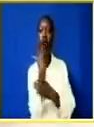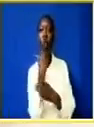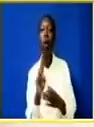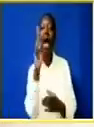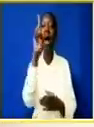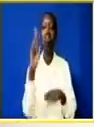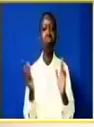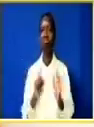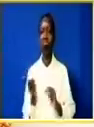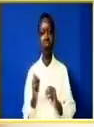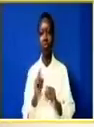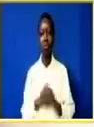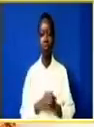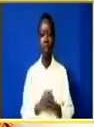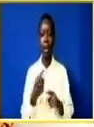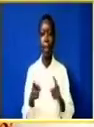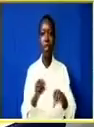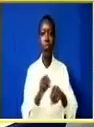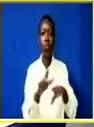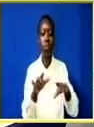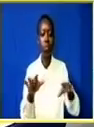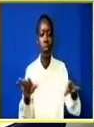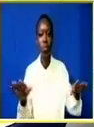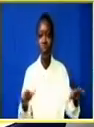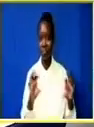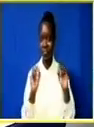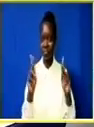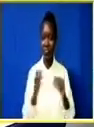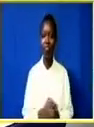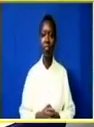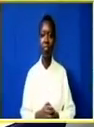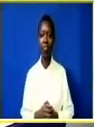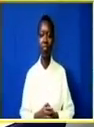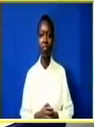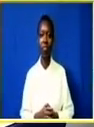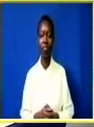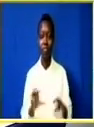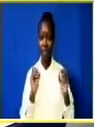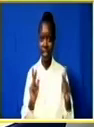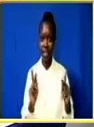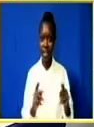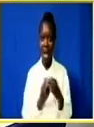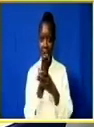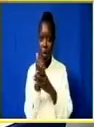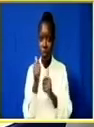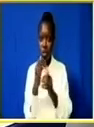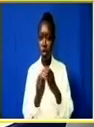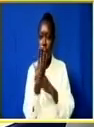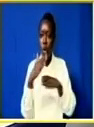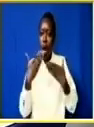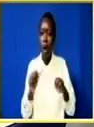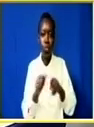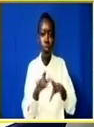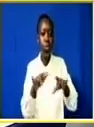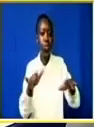chini. Inacheza tu chini. Inacheza chini. All right, so we call those ones creeping crops. Okay. So these ground